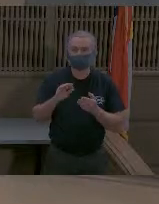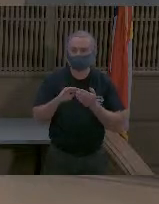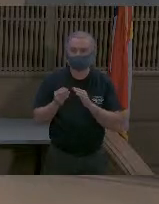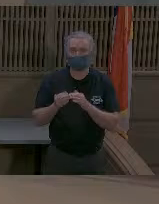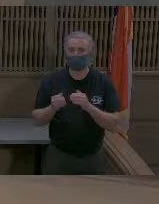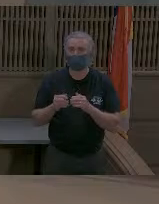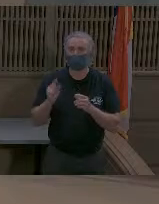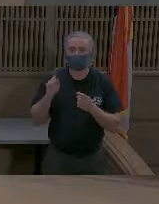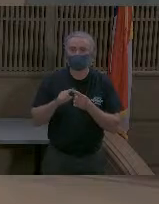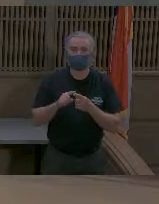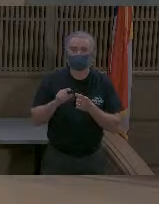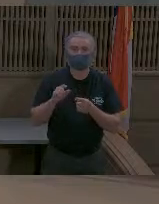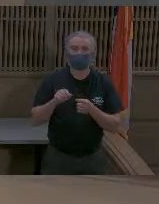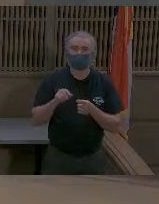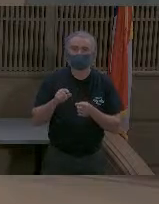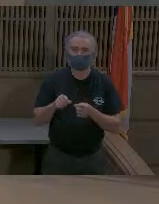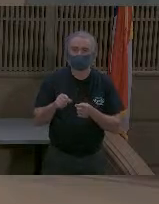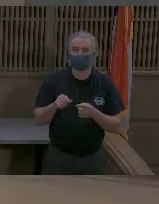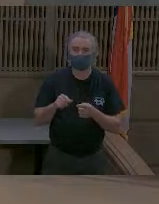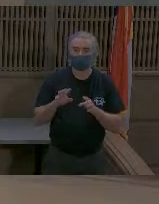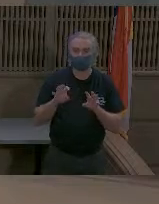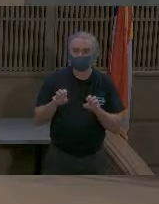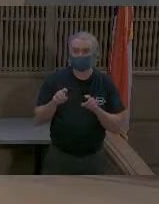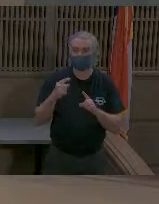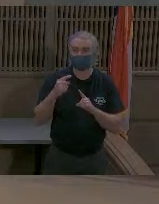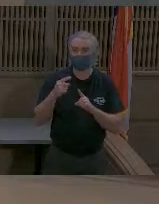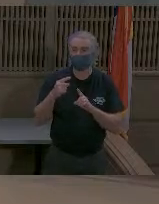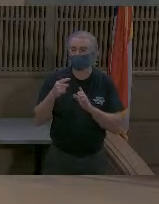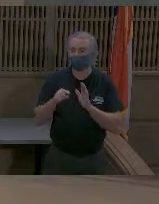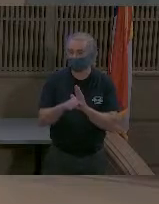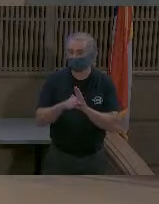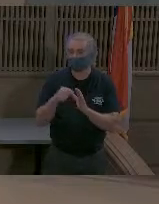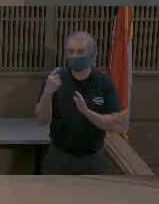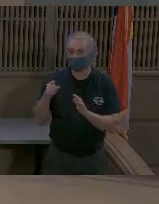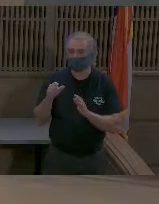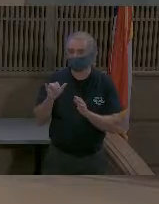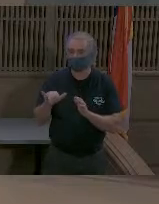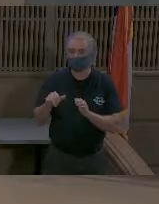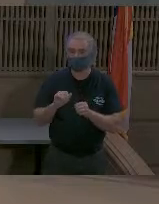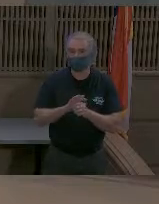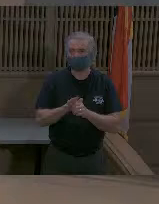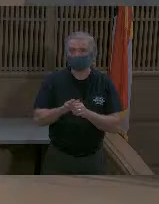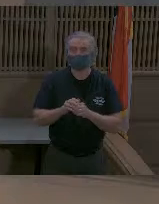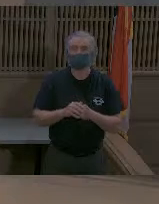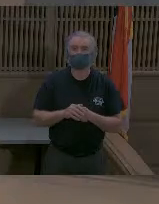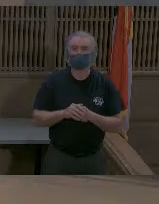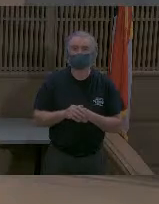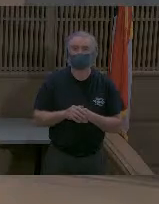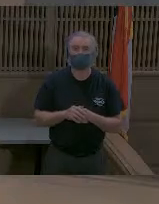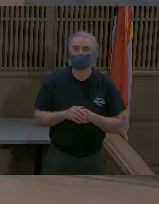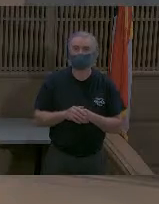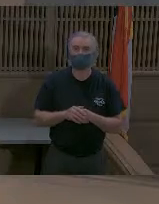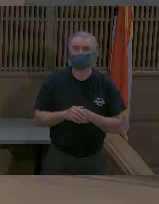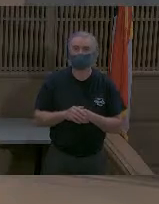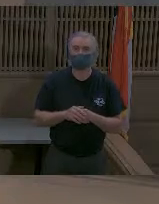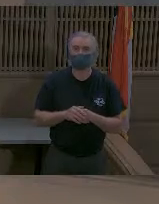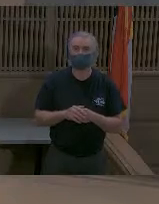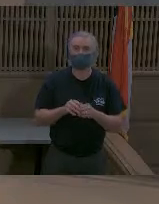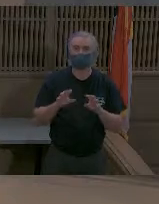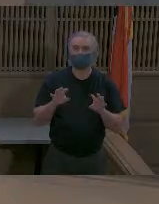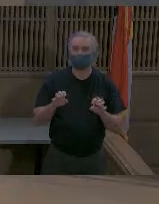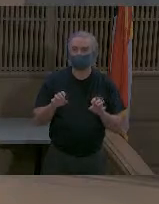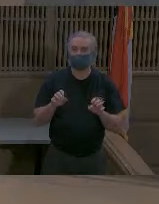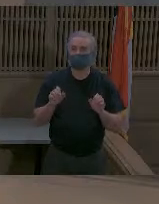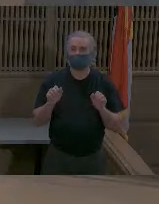until COVID has been ruled out. You should consult your primary health care provider. Ask if testing is appropriate for